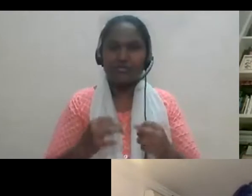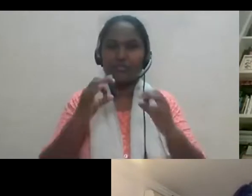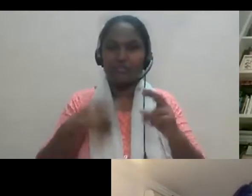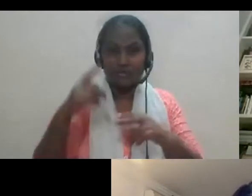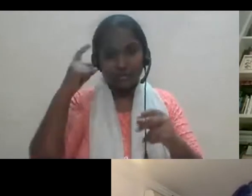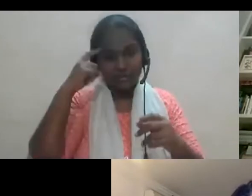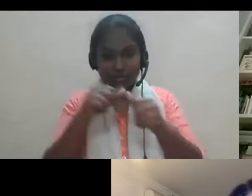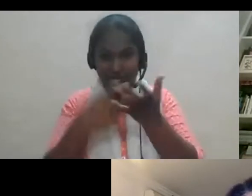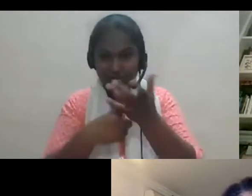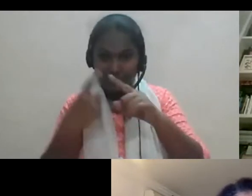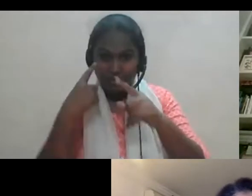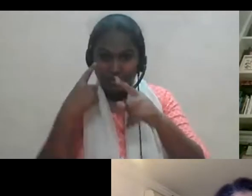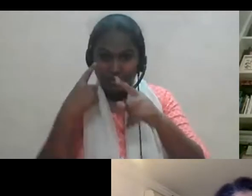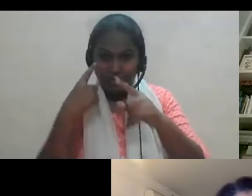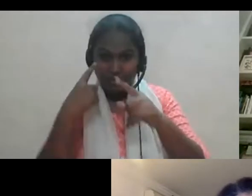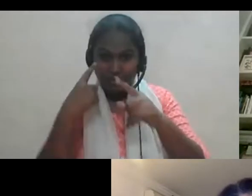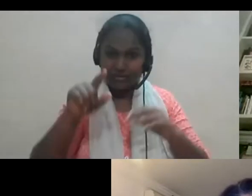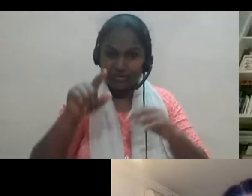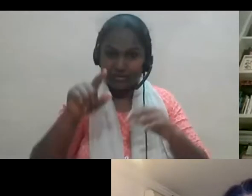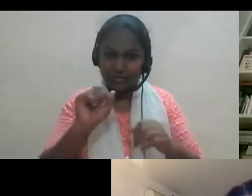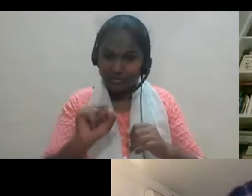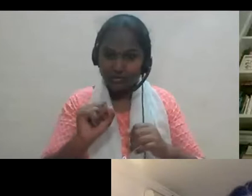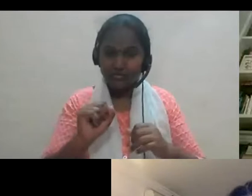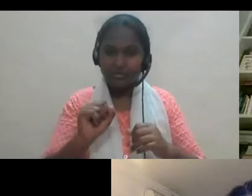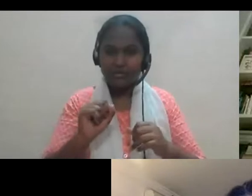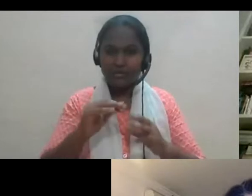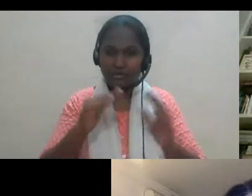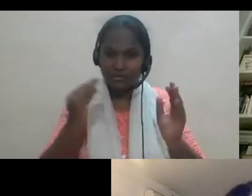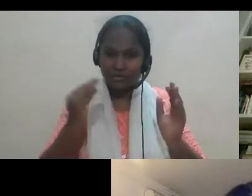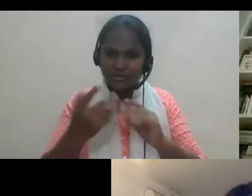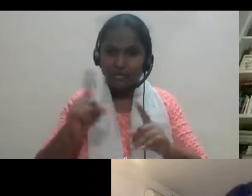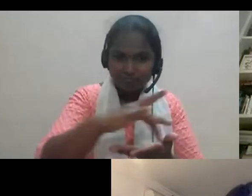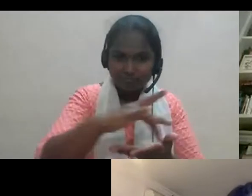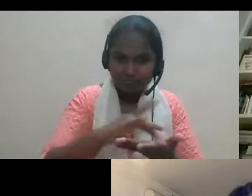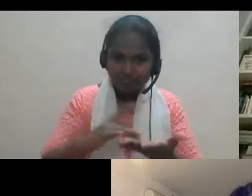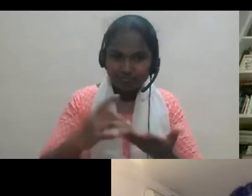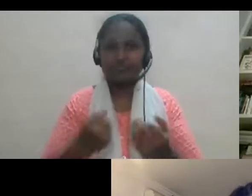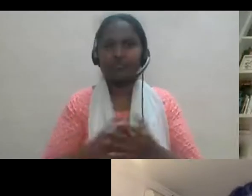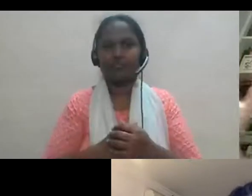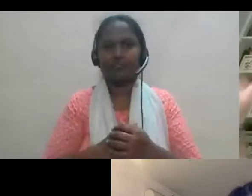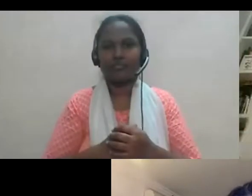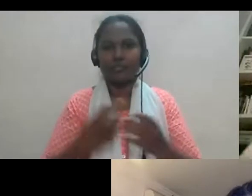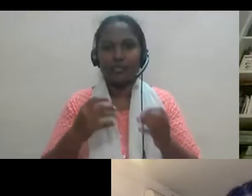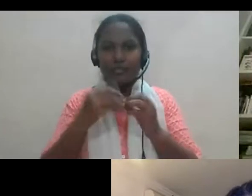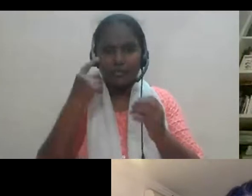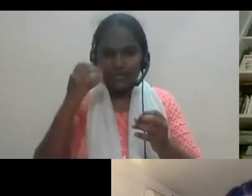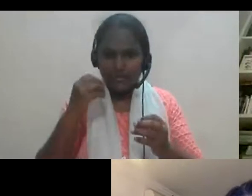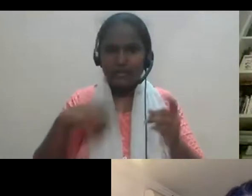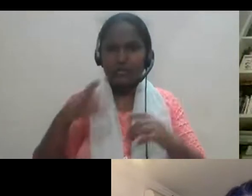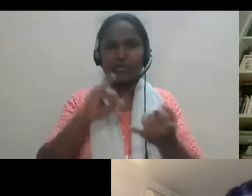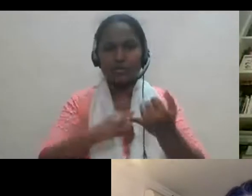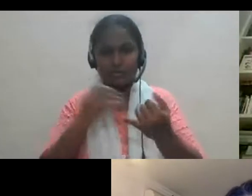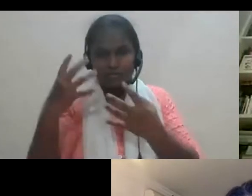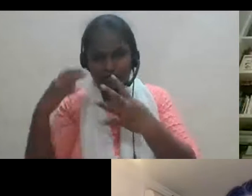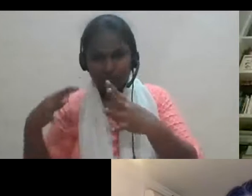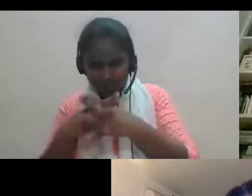who live in Bariloche or in the whereabouts. And Bariloche is, let's say, in the southwest of